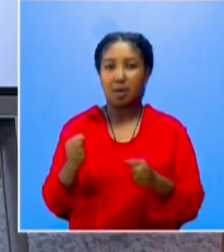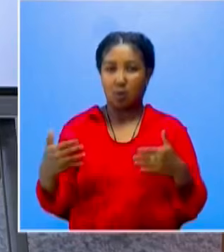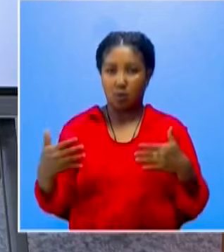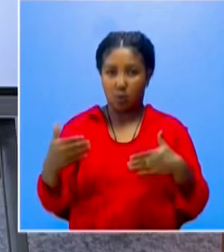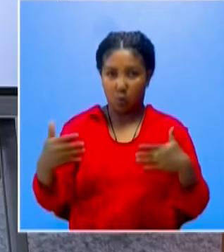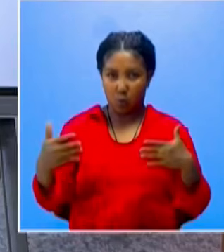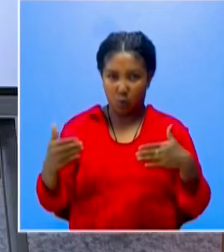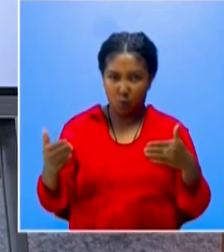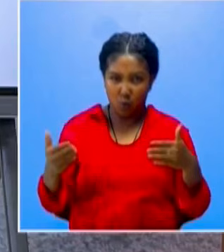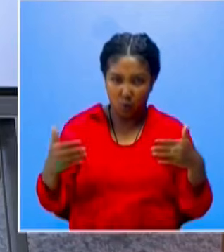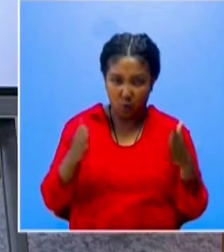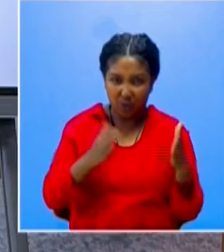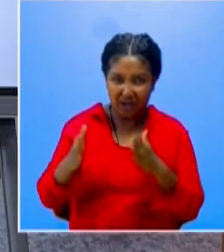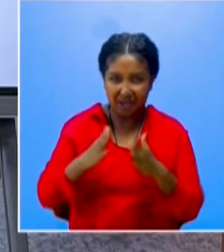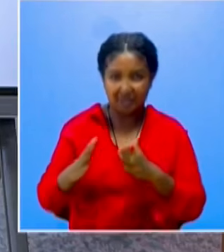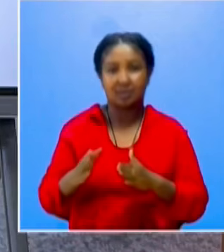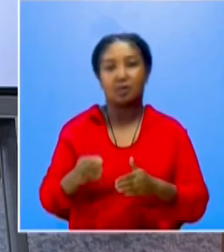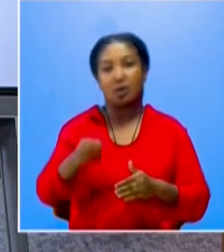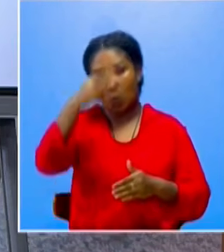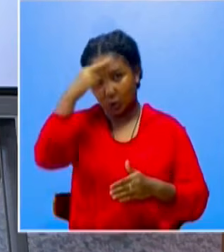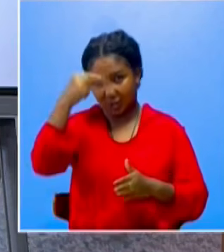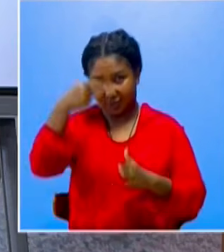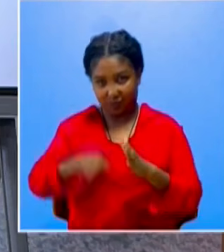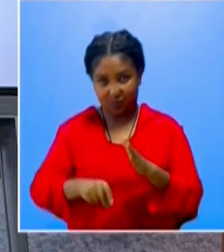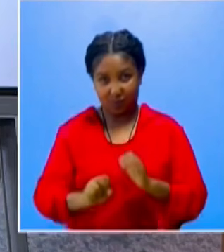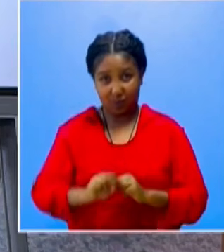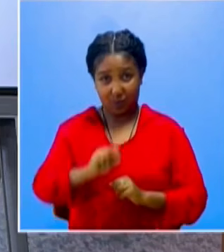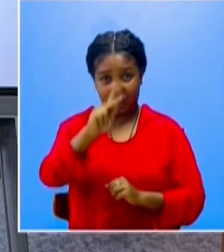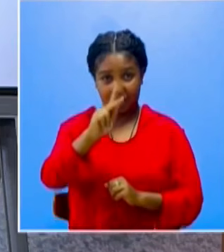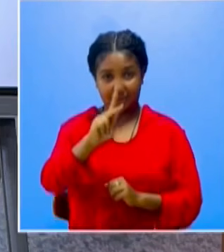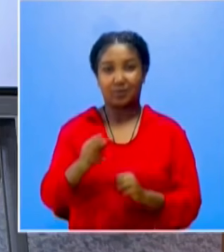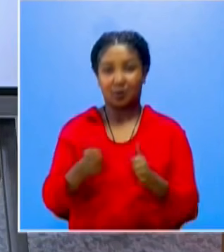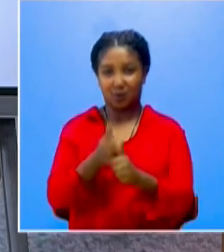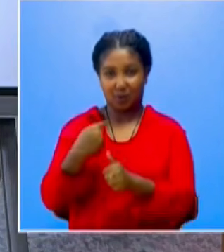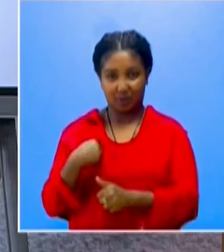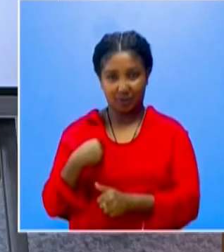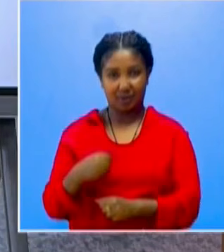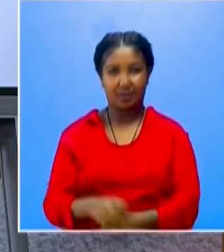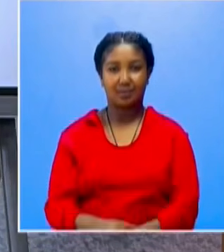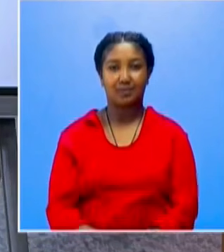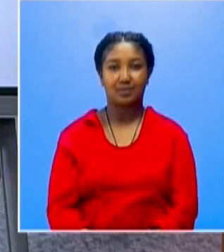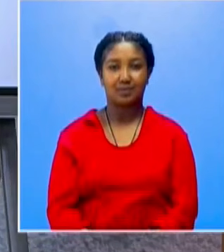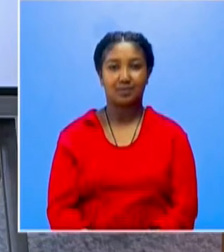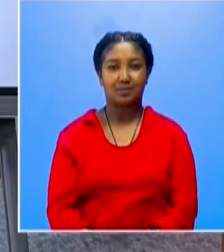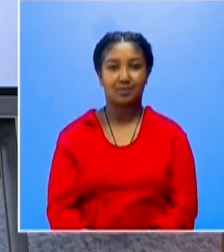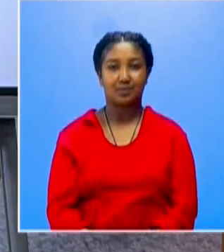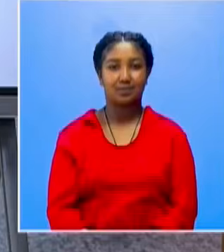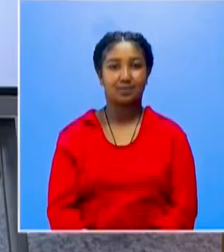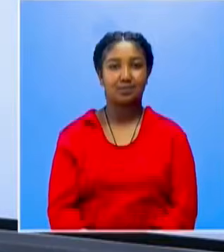organizing cause and effect. All right? Follow me.